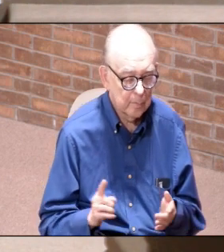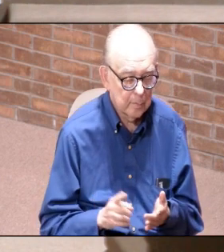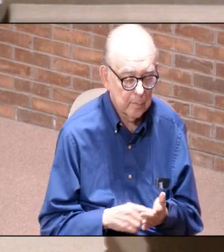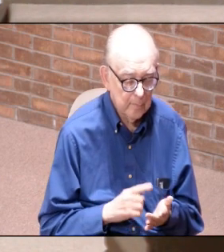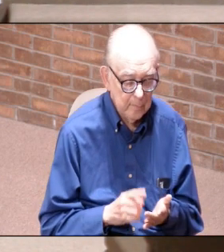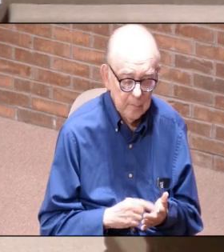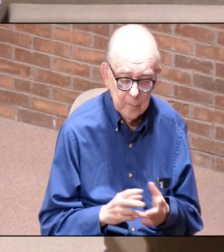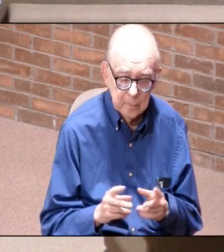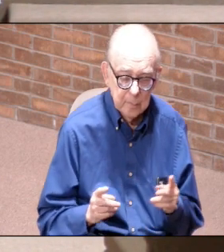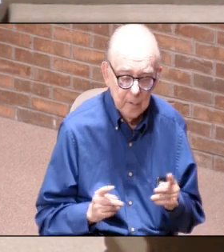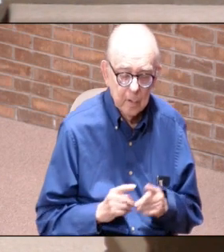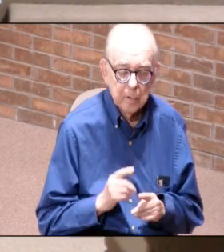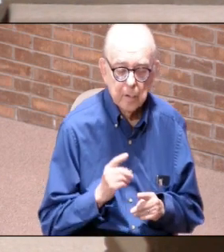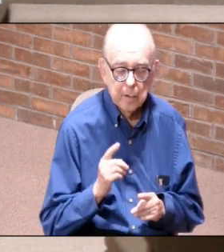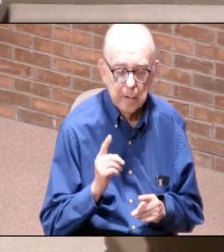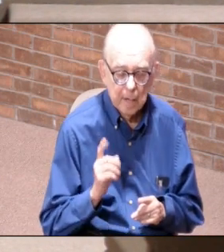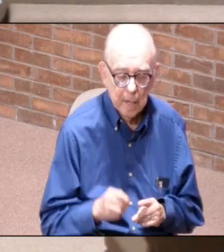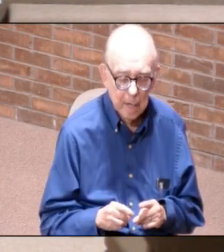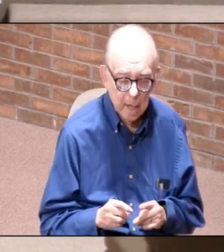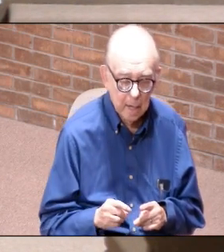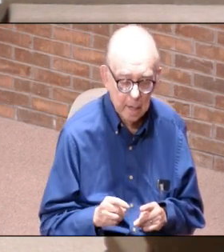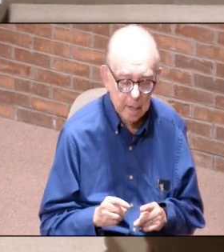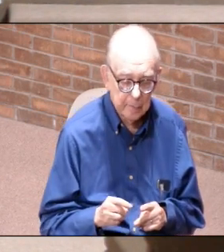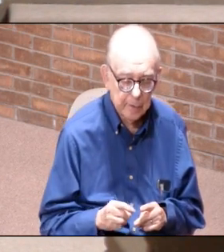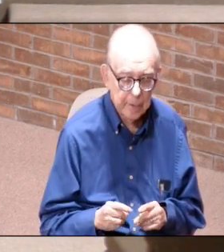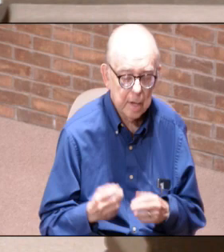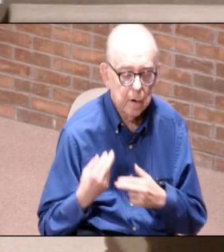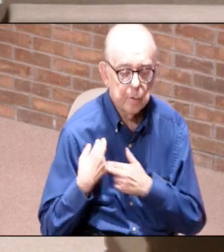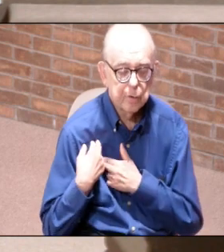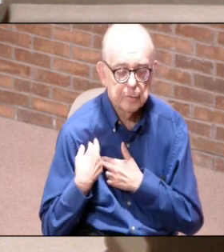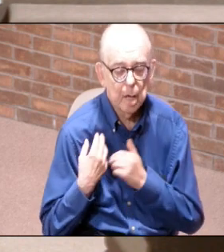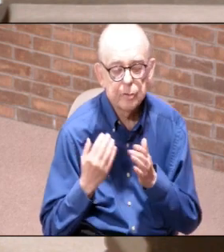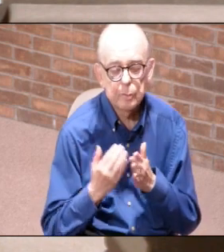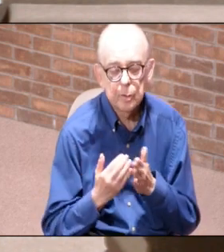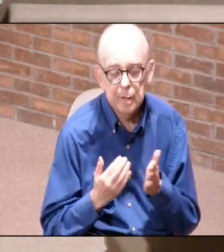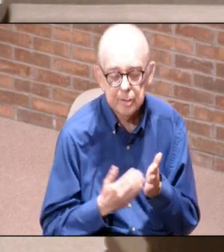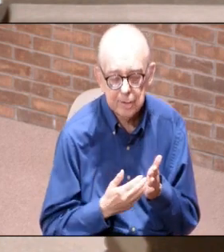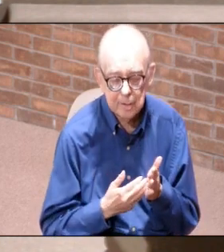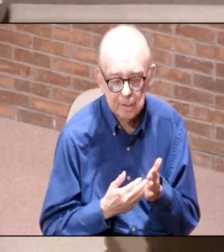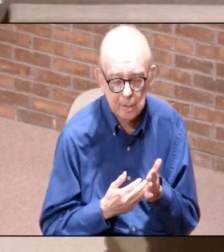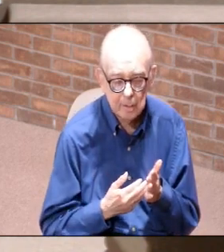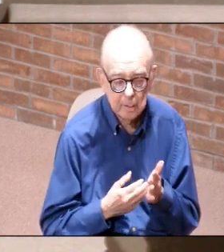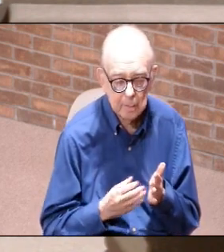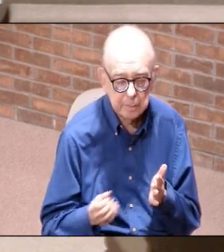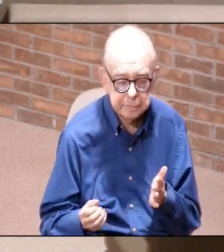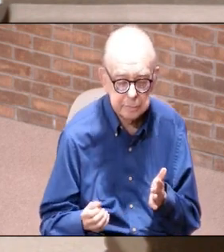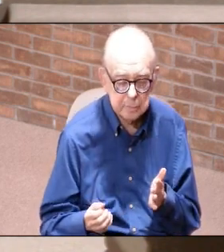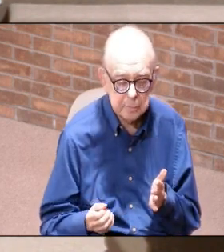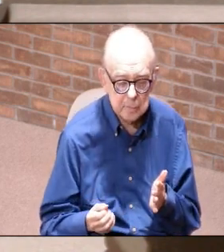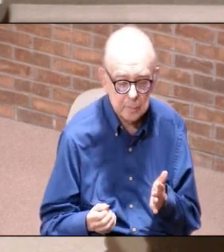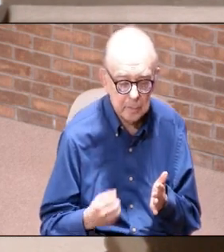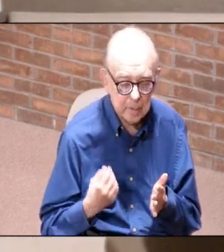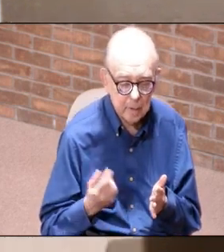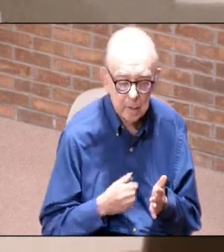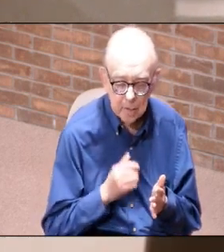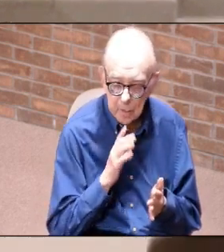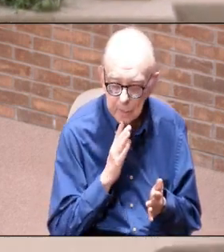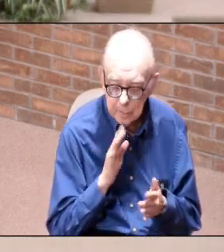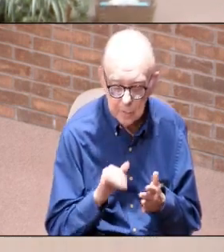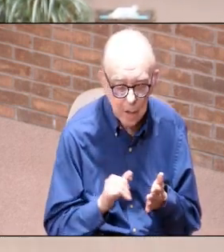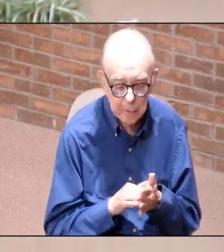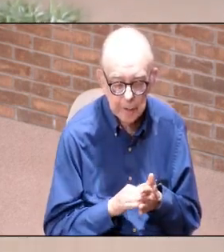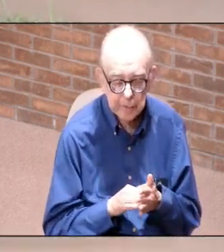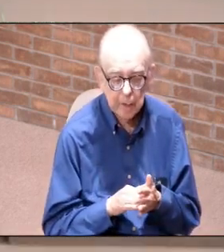Somewhere, someplace, there's got to be that accountability. And we don't talk about